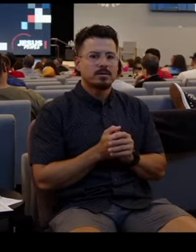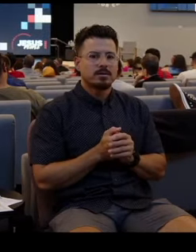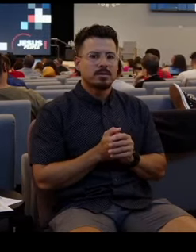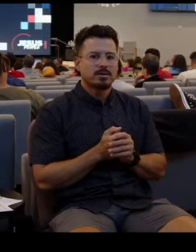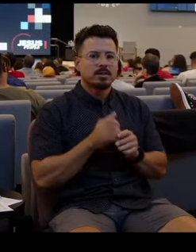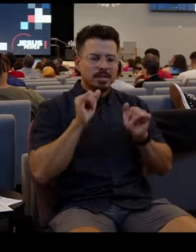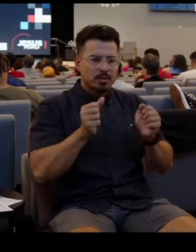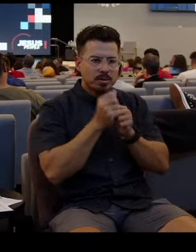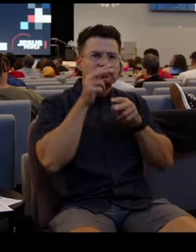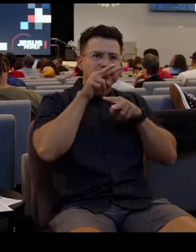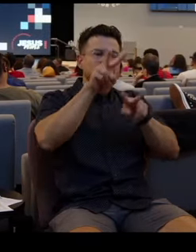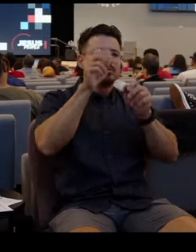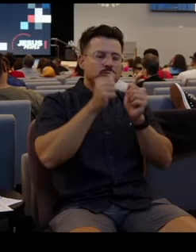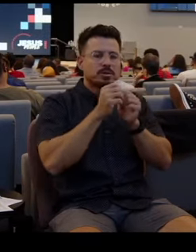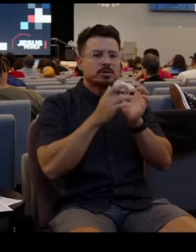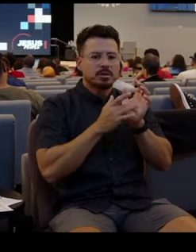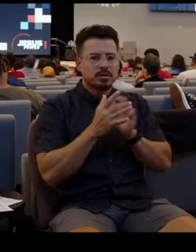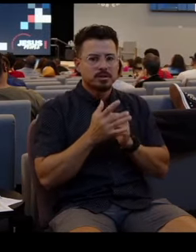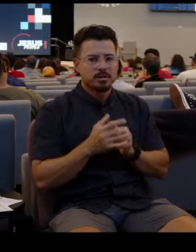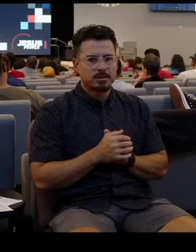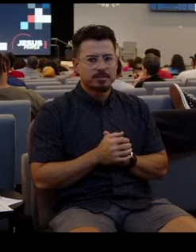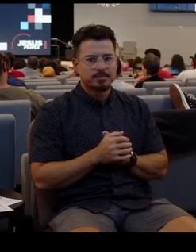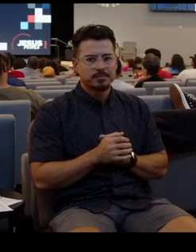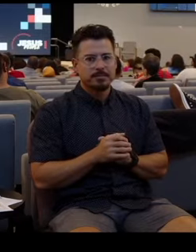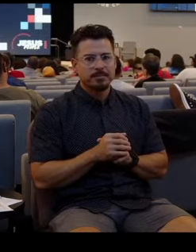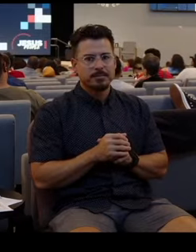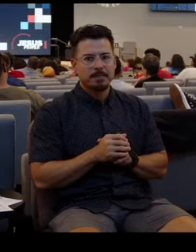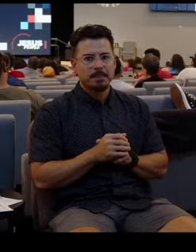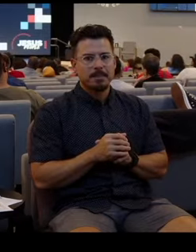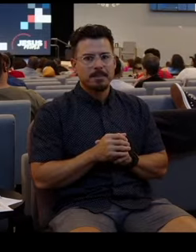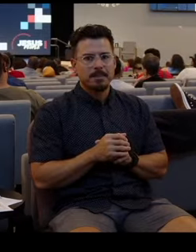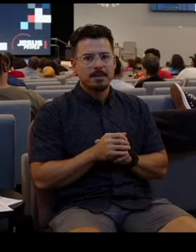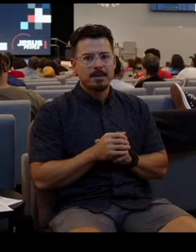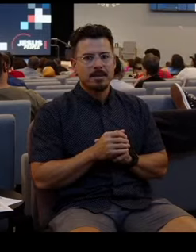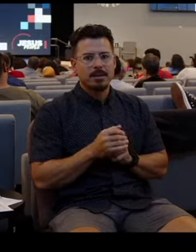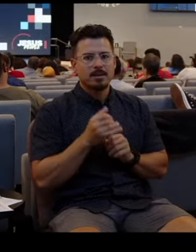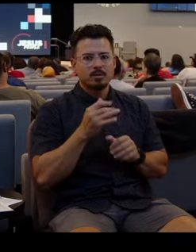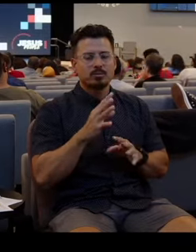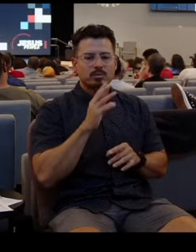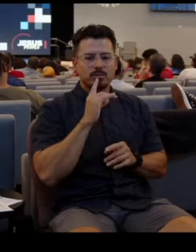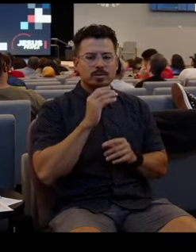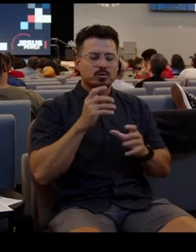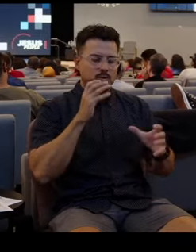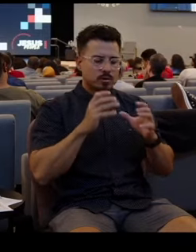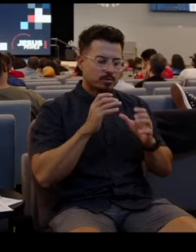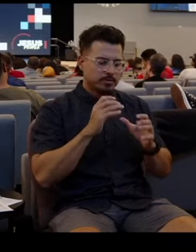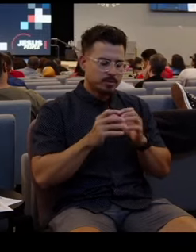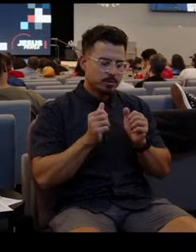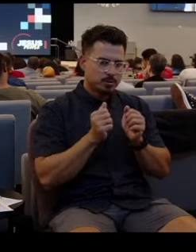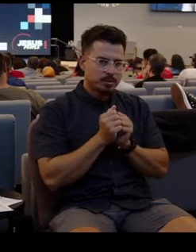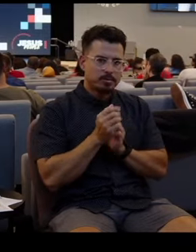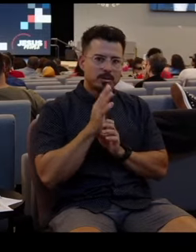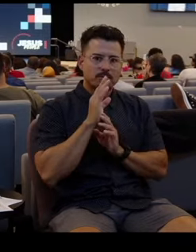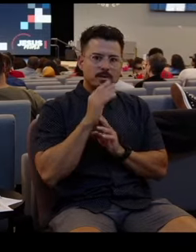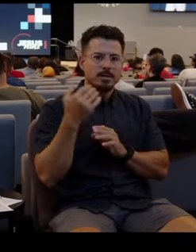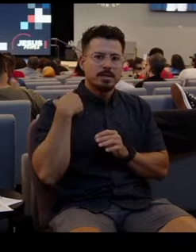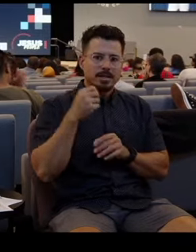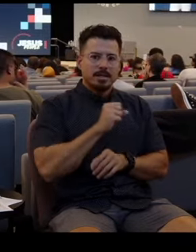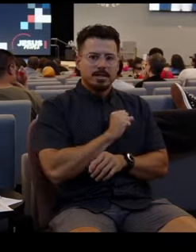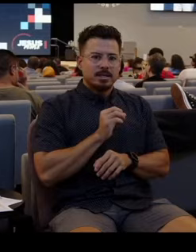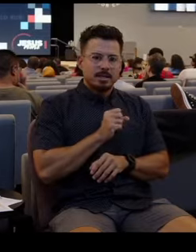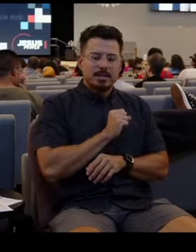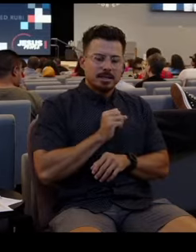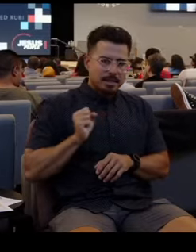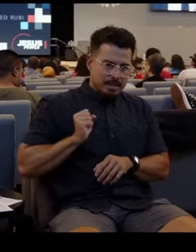Let me just say a little something about losing. You know, we had this conversation. If I can speak, go back to my staff